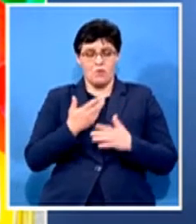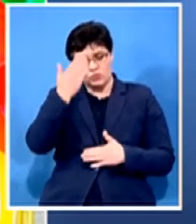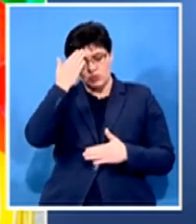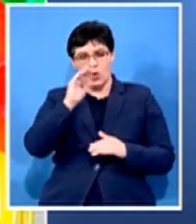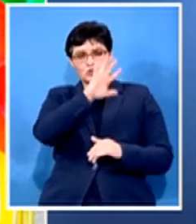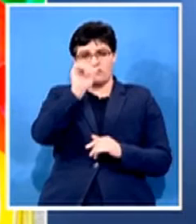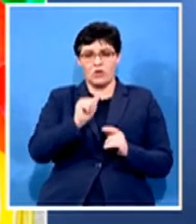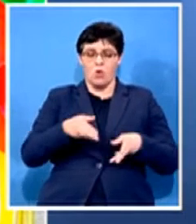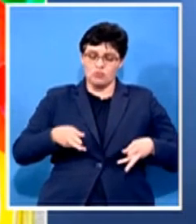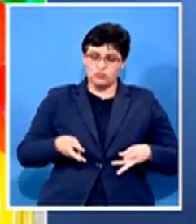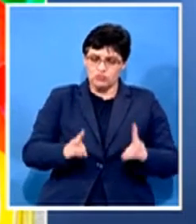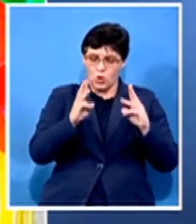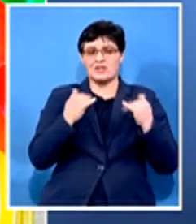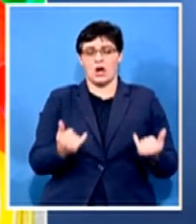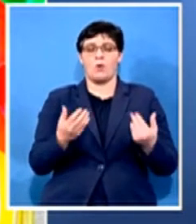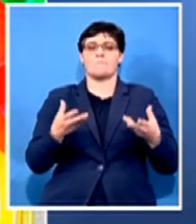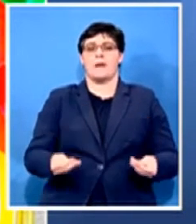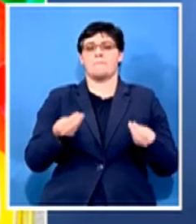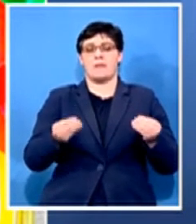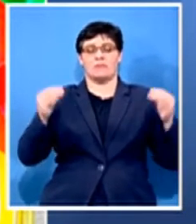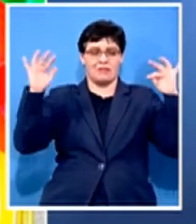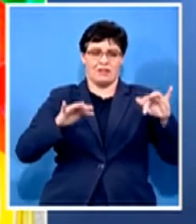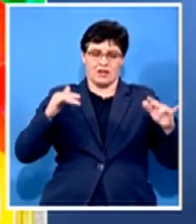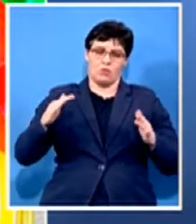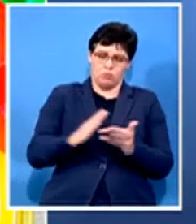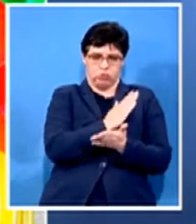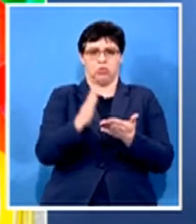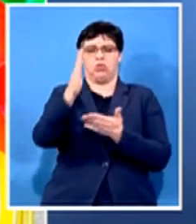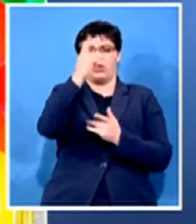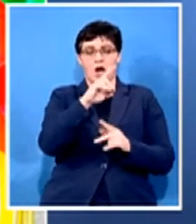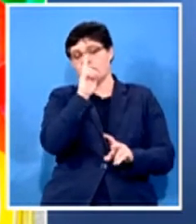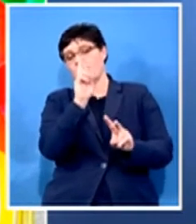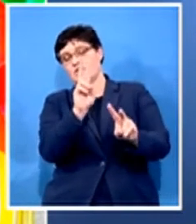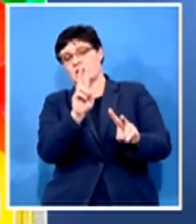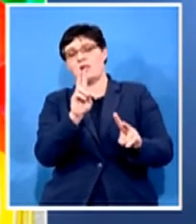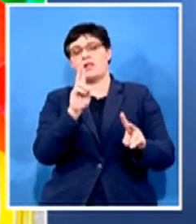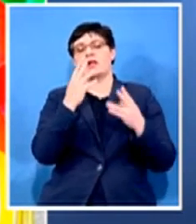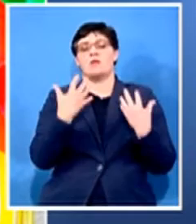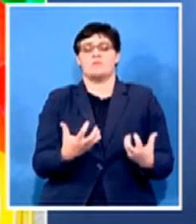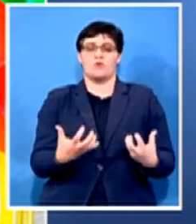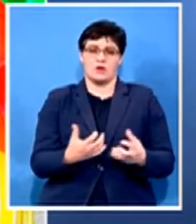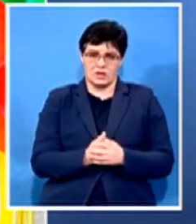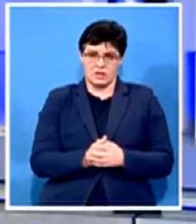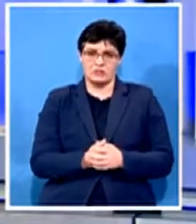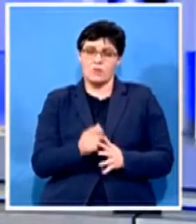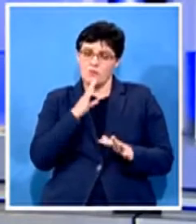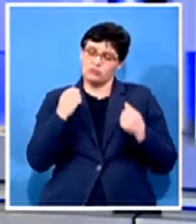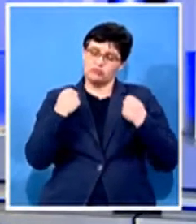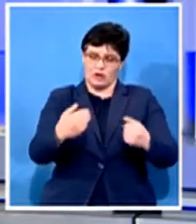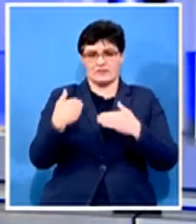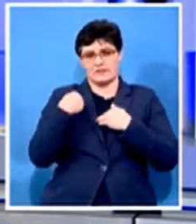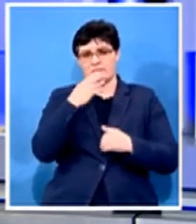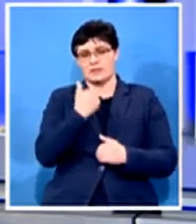and slippery. There's also poor visibility in parts. Please, may you drive safely. And have we been able